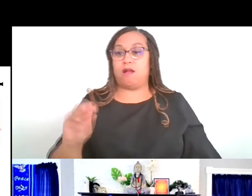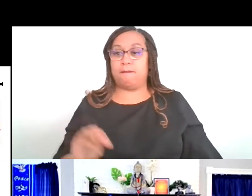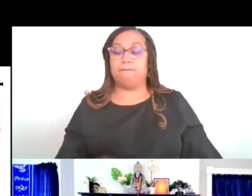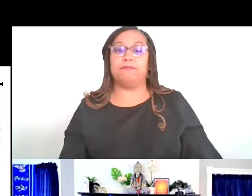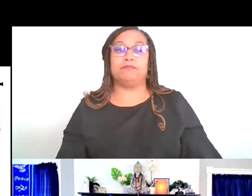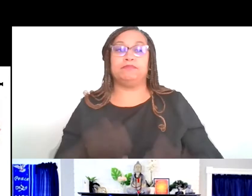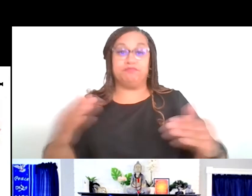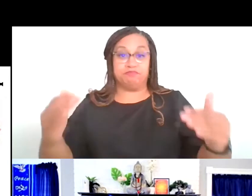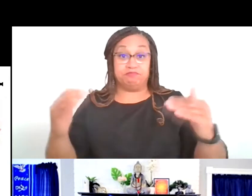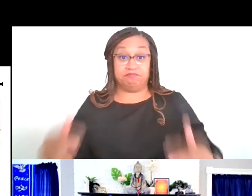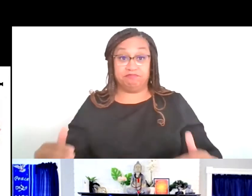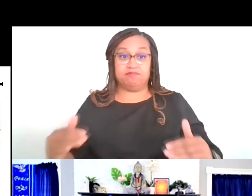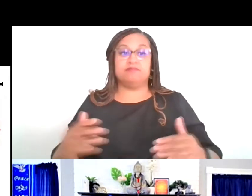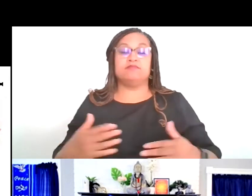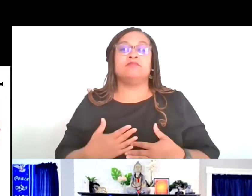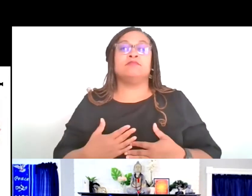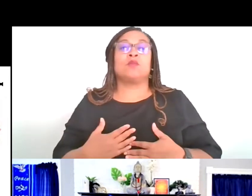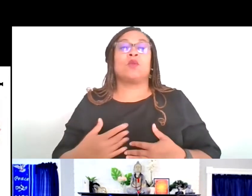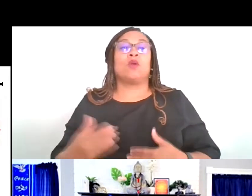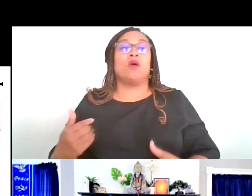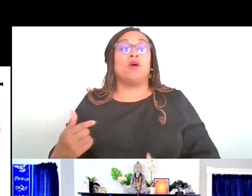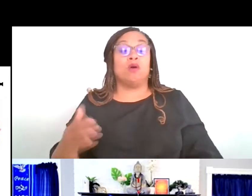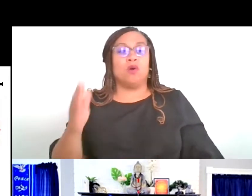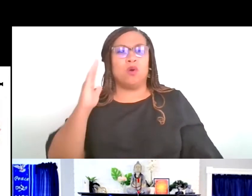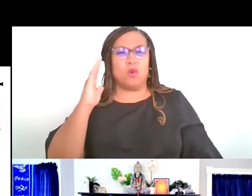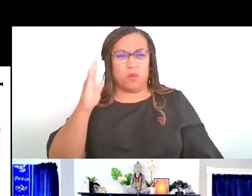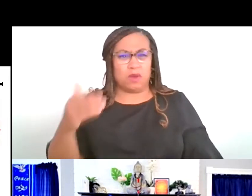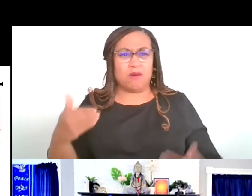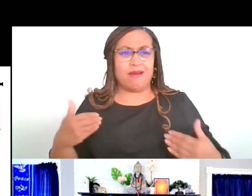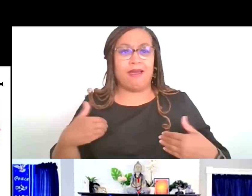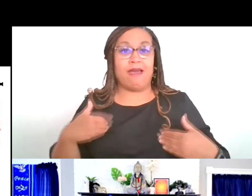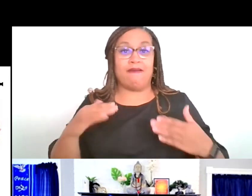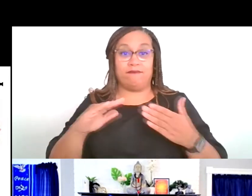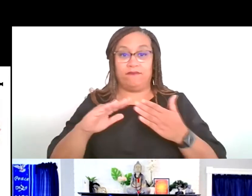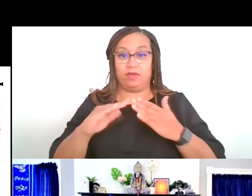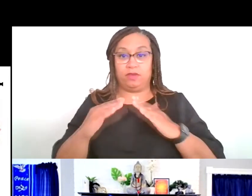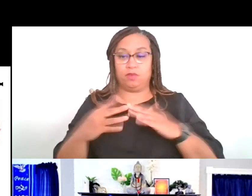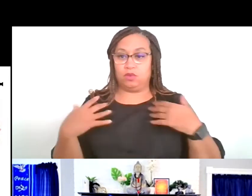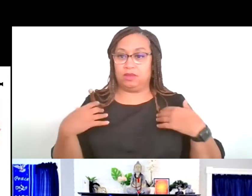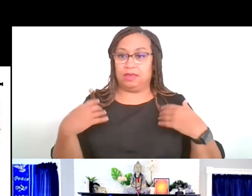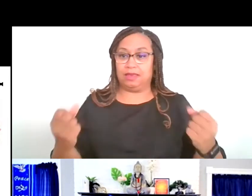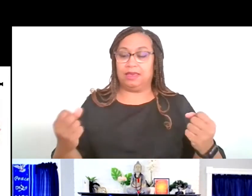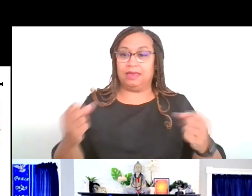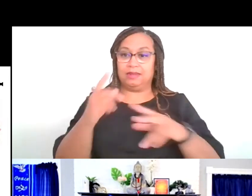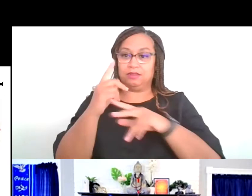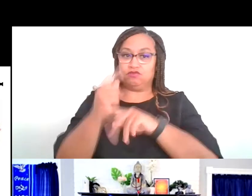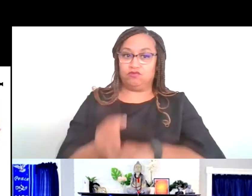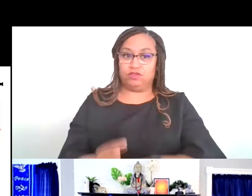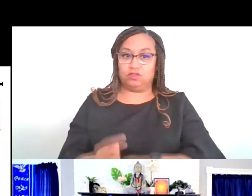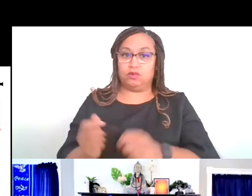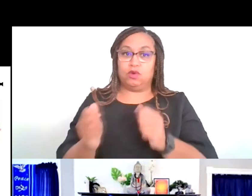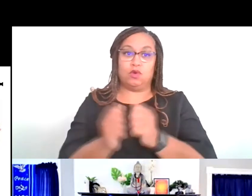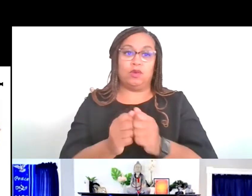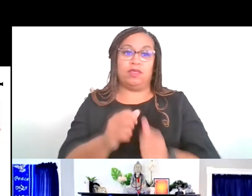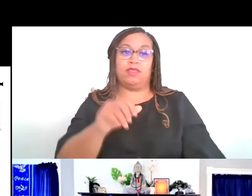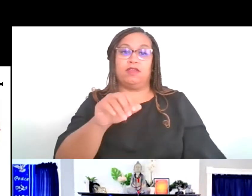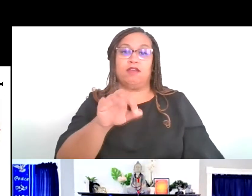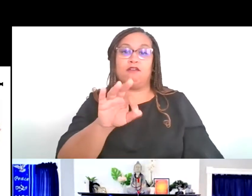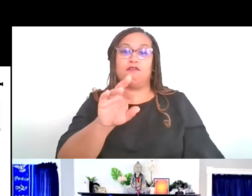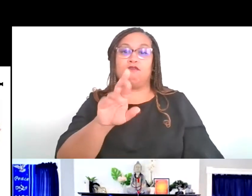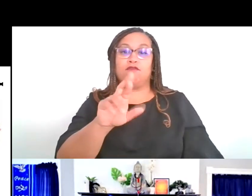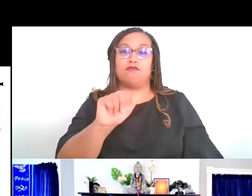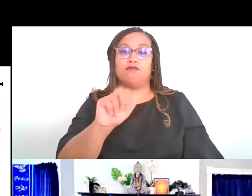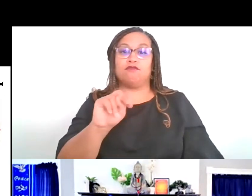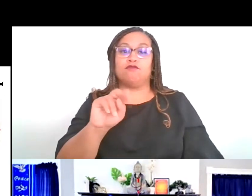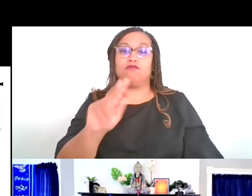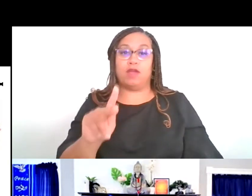There will be a community healing ritual with practitioner Frank Mastoris,